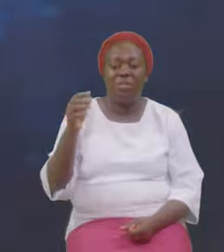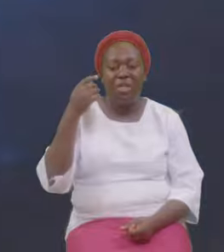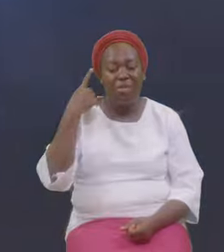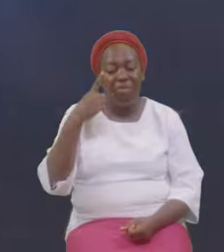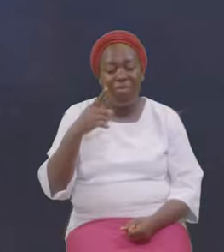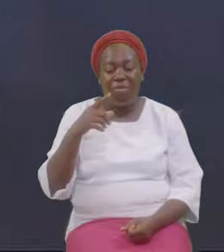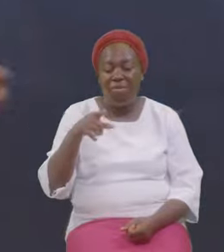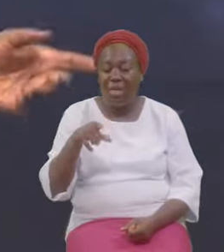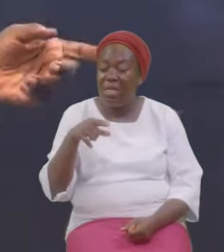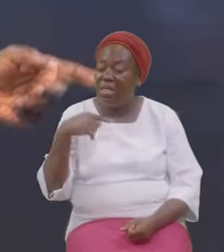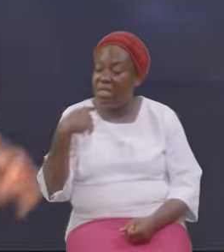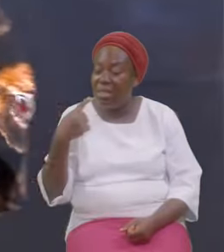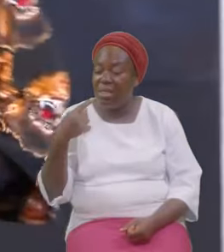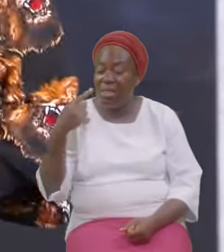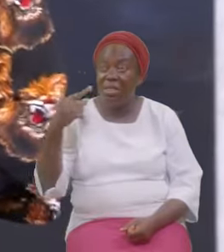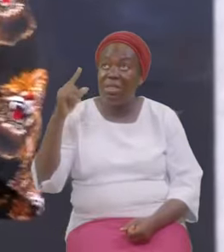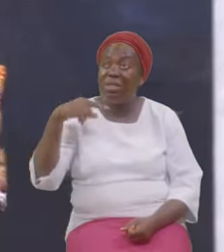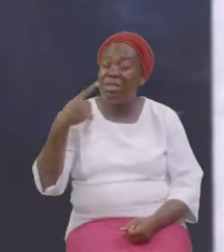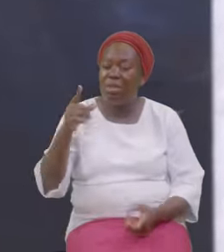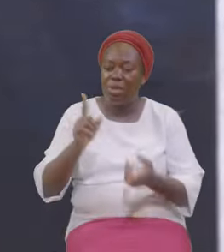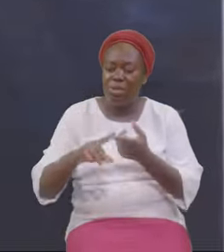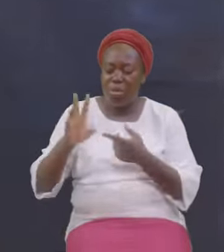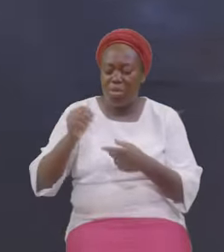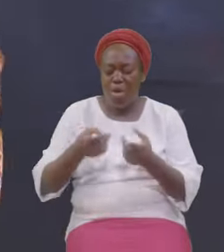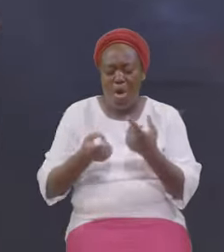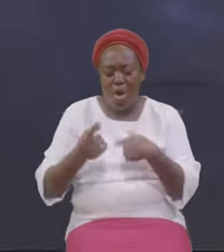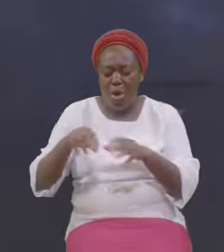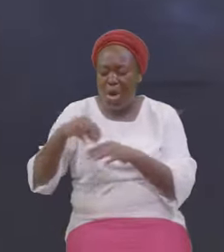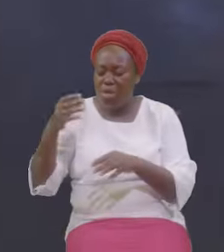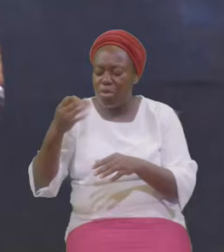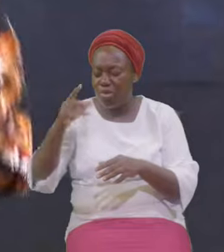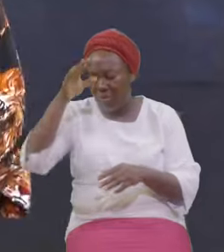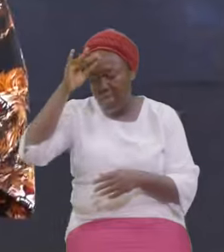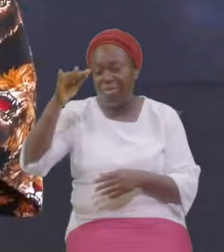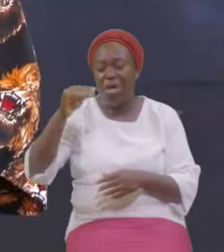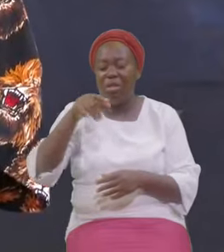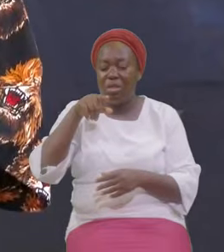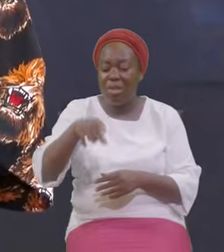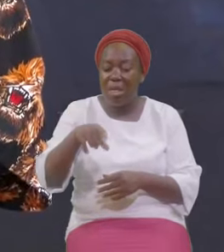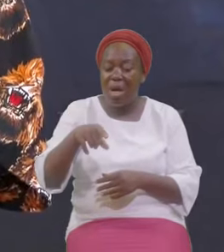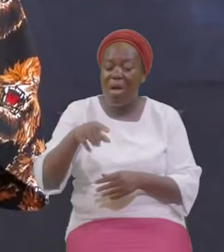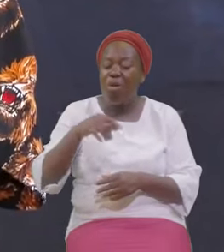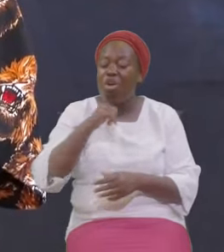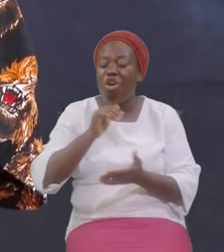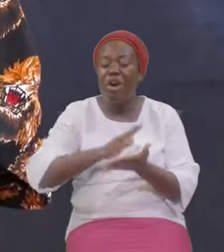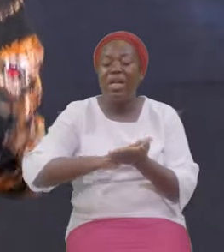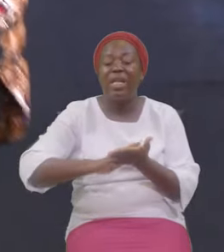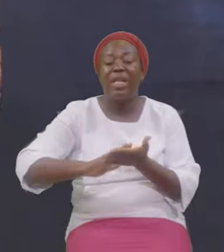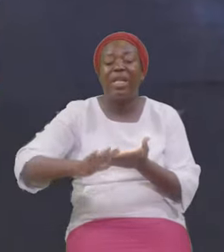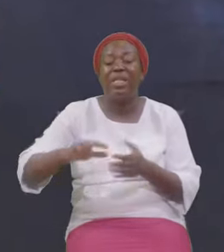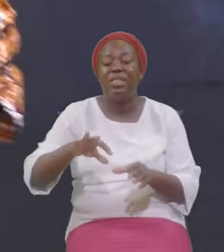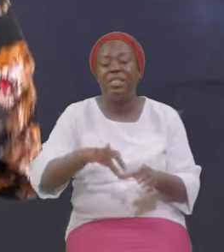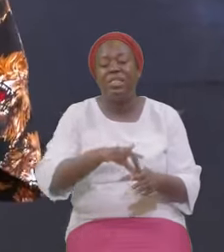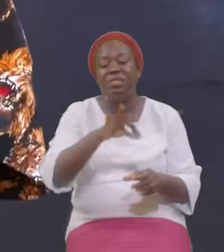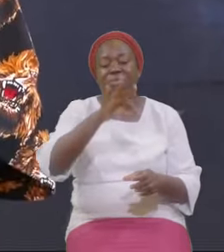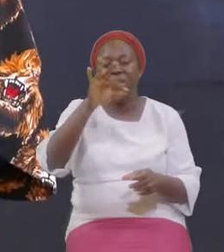unto him, come out of the man, thou unclean spirit. Look at